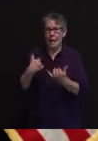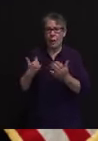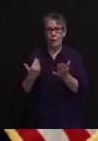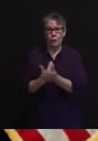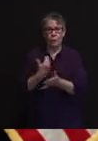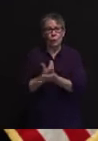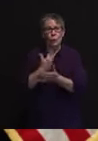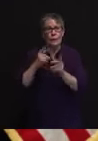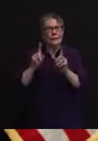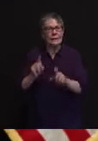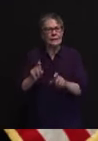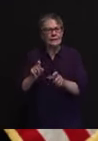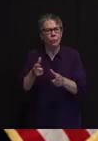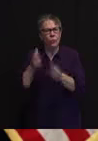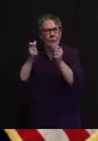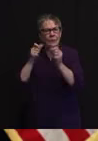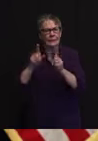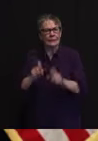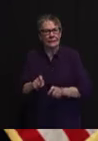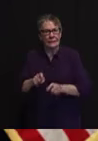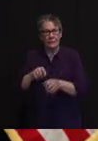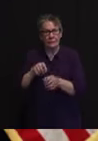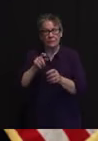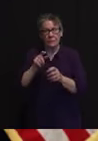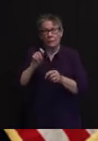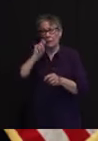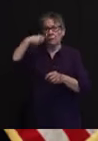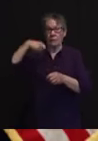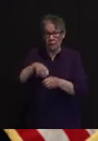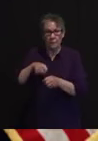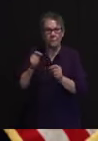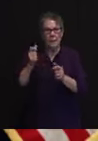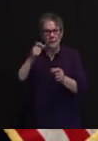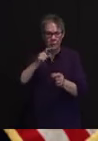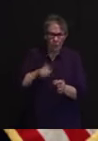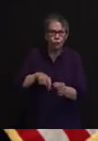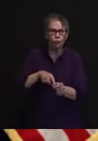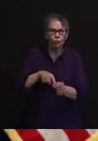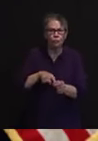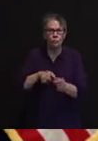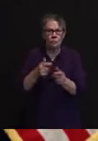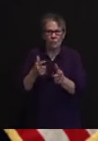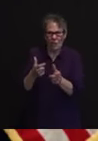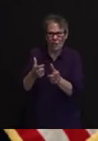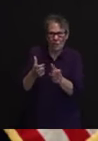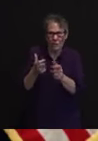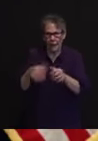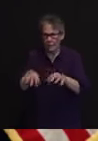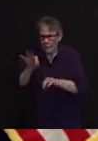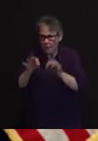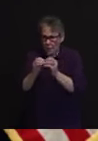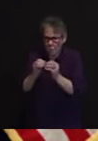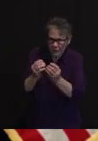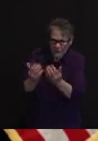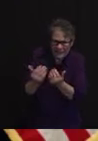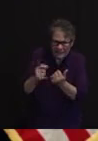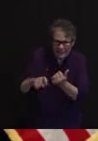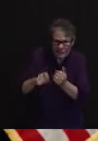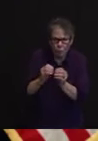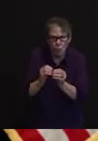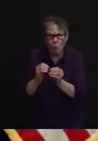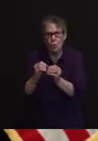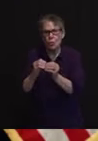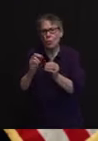within the four walls of New Jersey because people are staying at home. But what if someone were to come in from a lower common